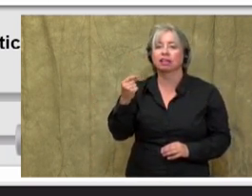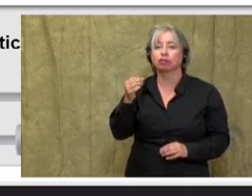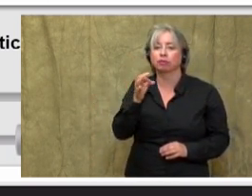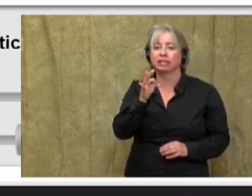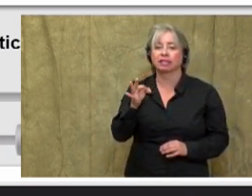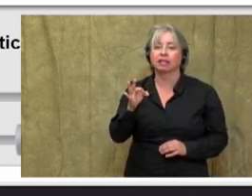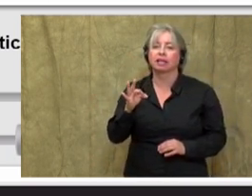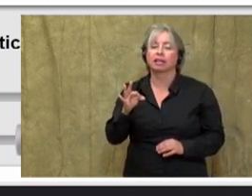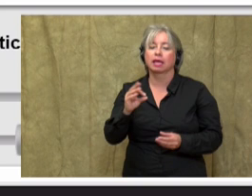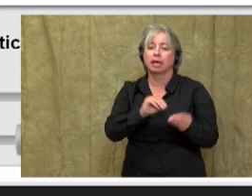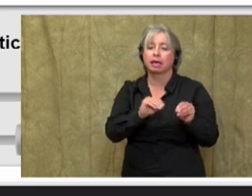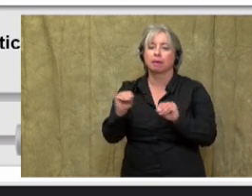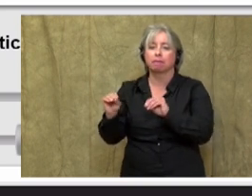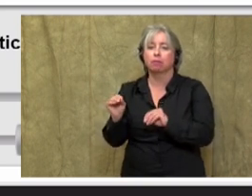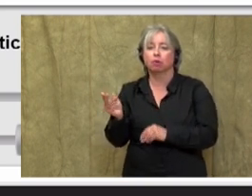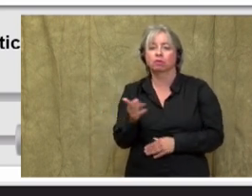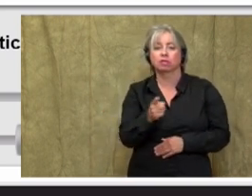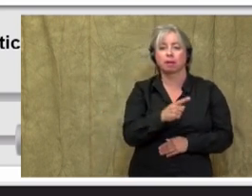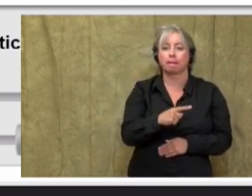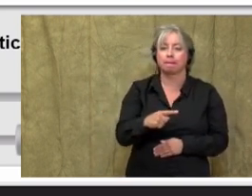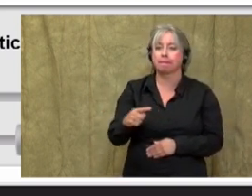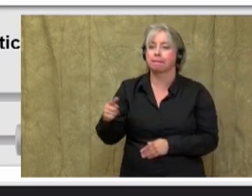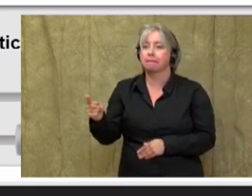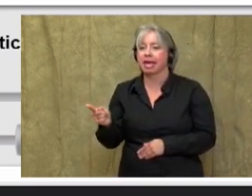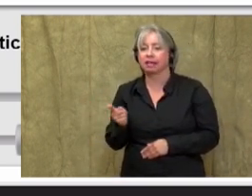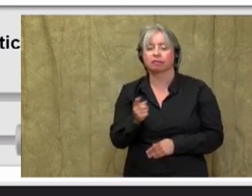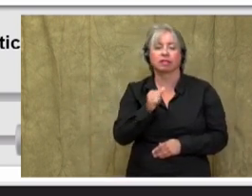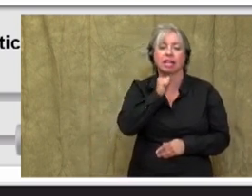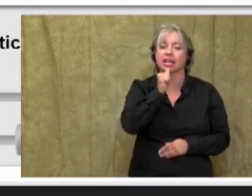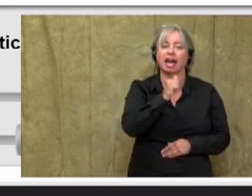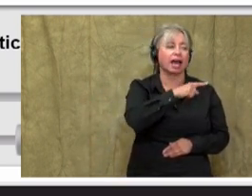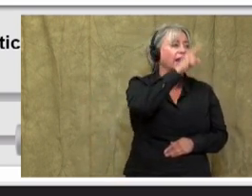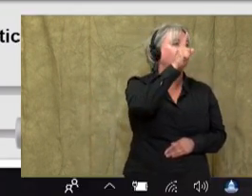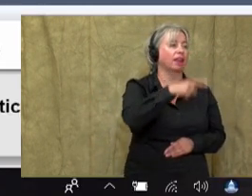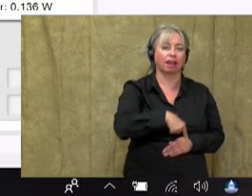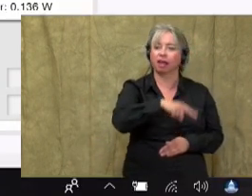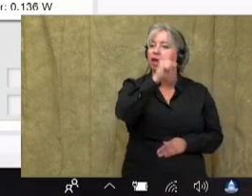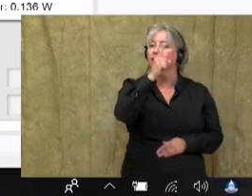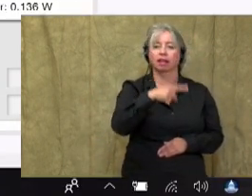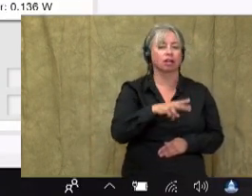in a back and forth motion as compared to up and down.